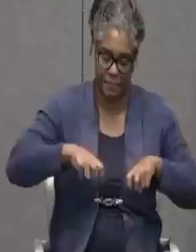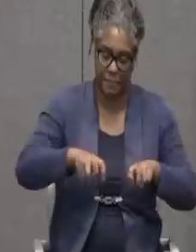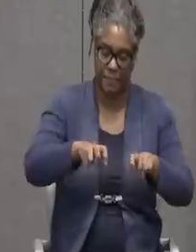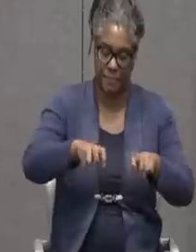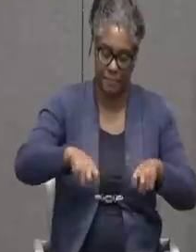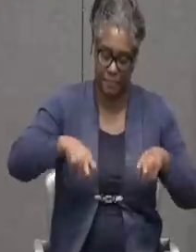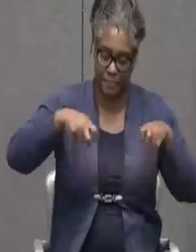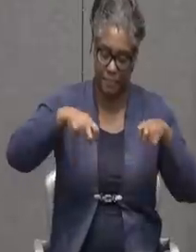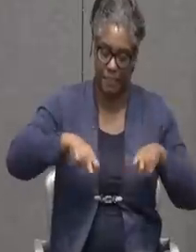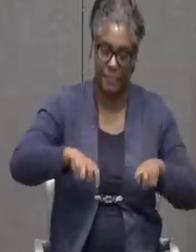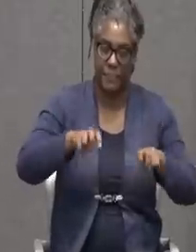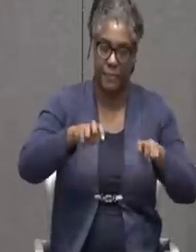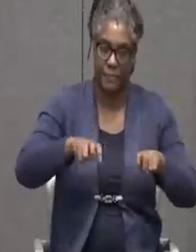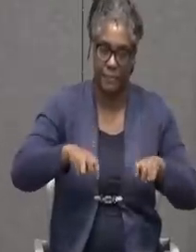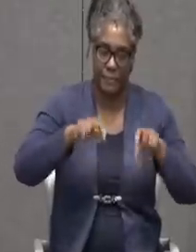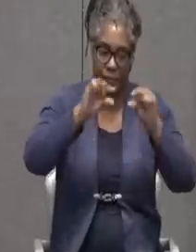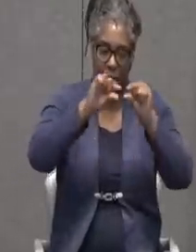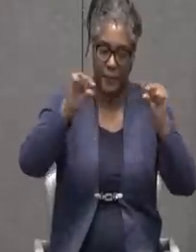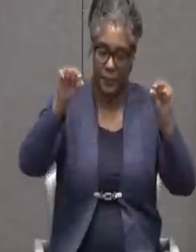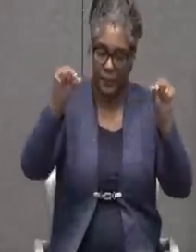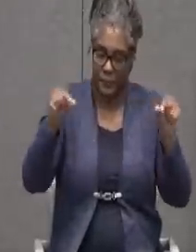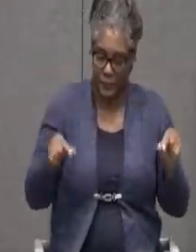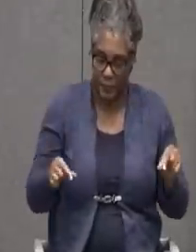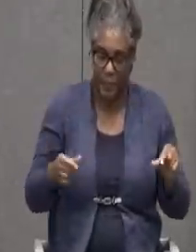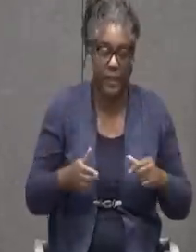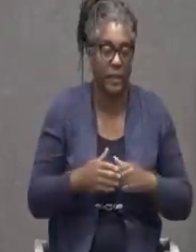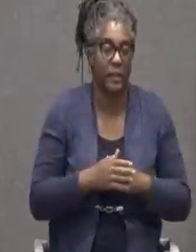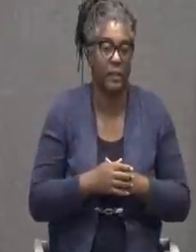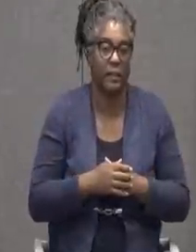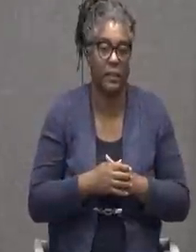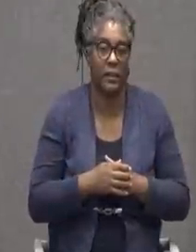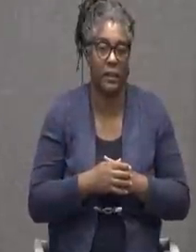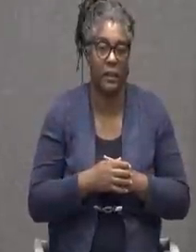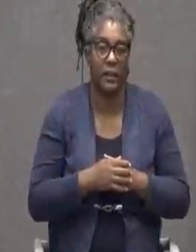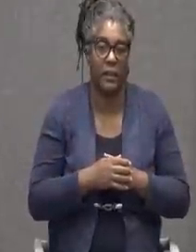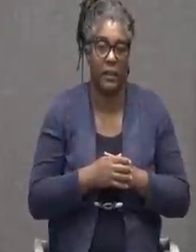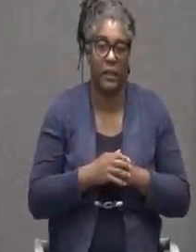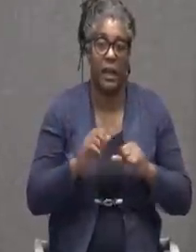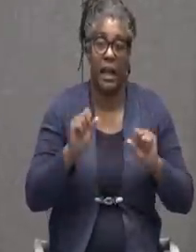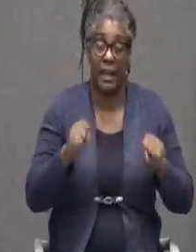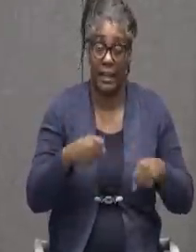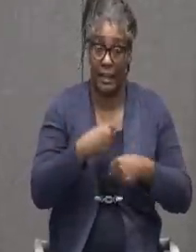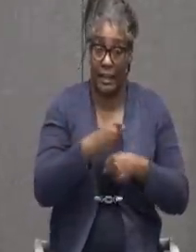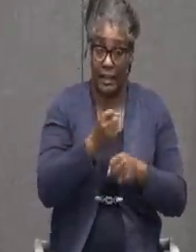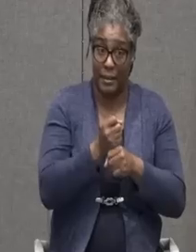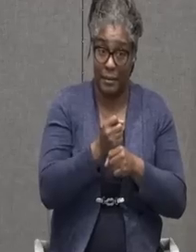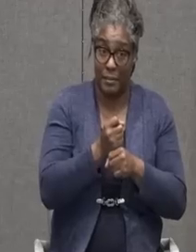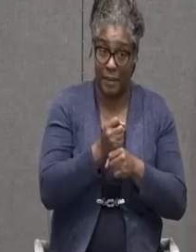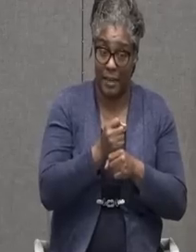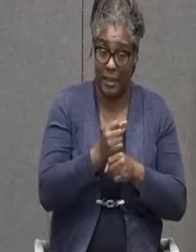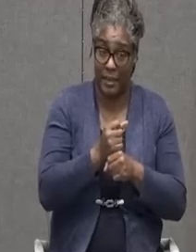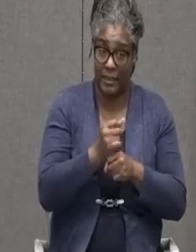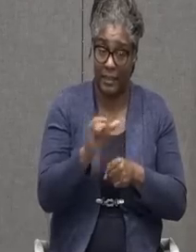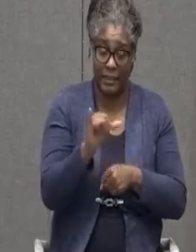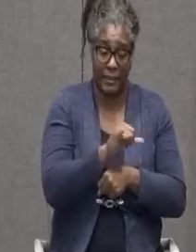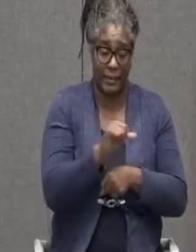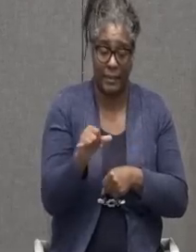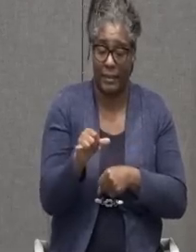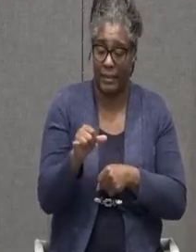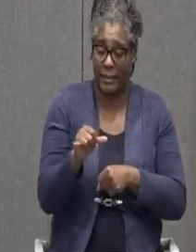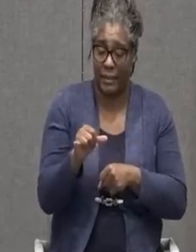paper. I could build another frame with diagonal lines, just like I did for the Ferris wheel.